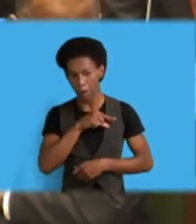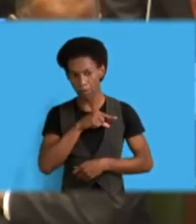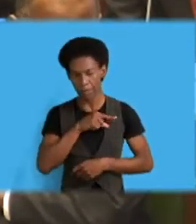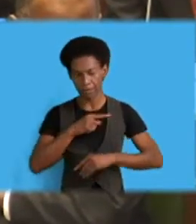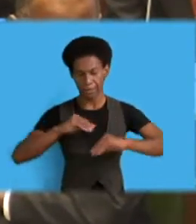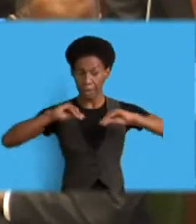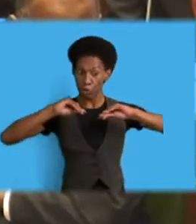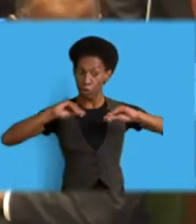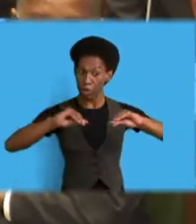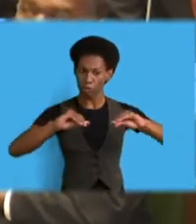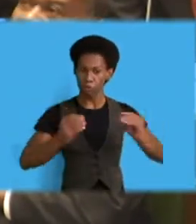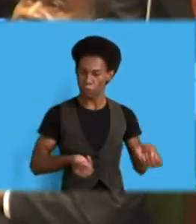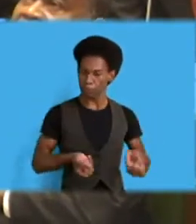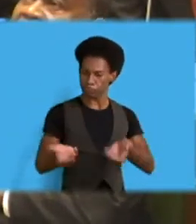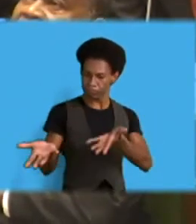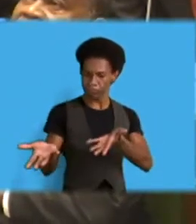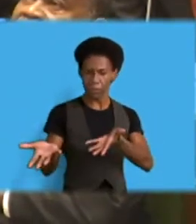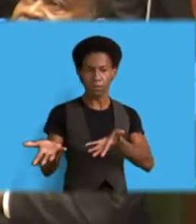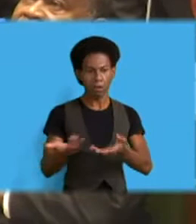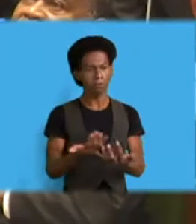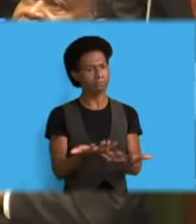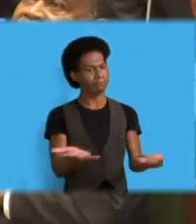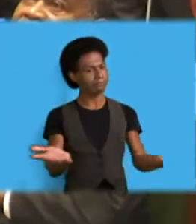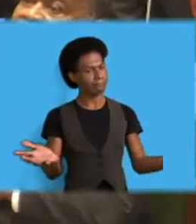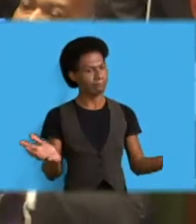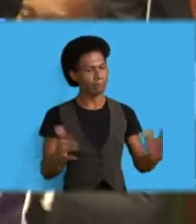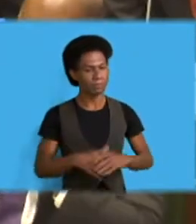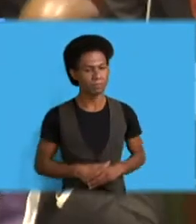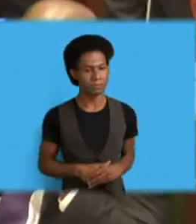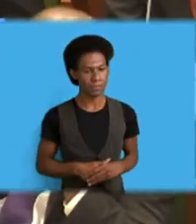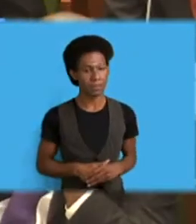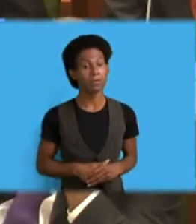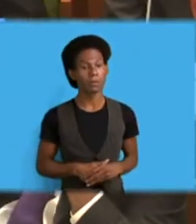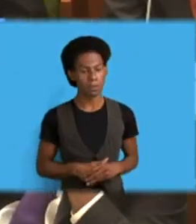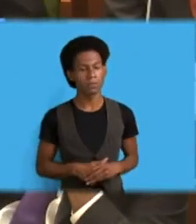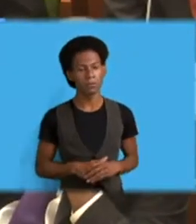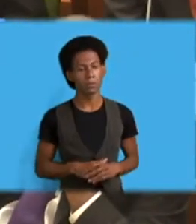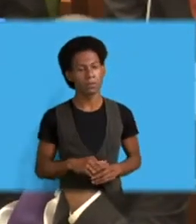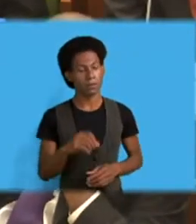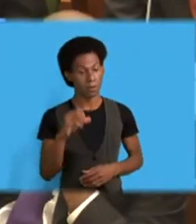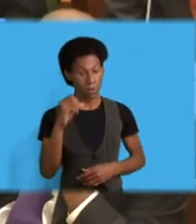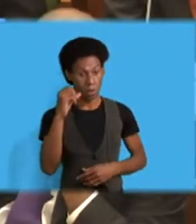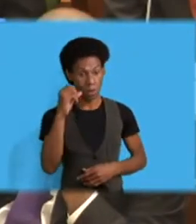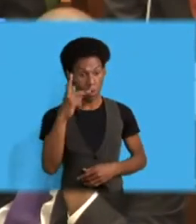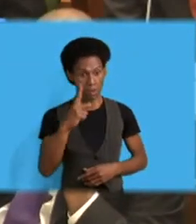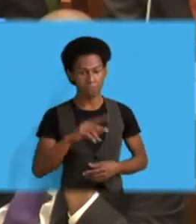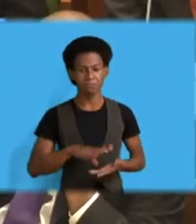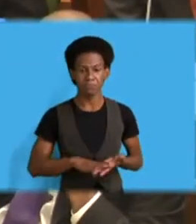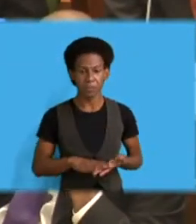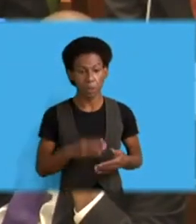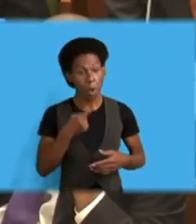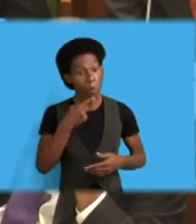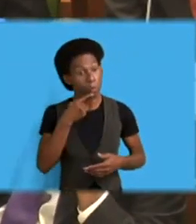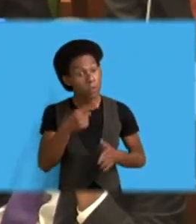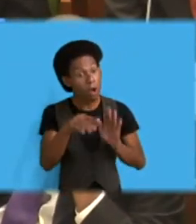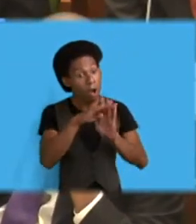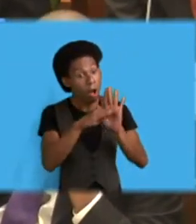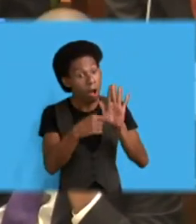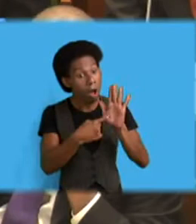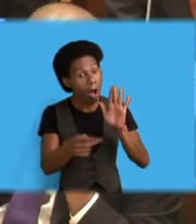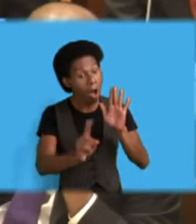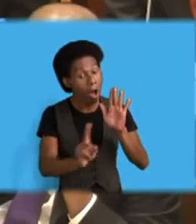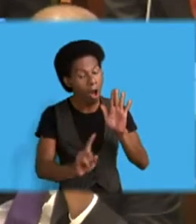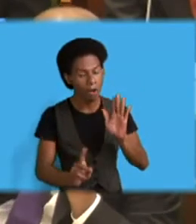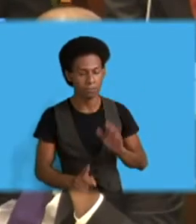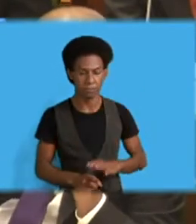of this country. Nevertheless, Mr. Speaker, sir, let me point out to this House that given the evolution of the Fijian education sector,